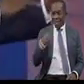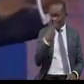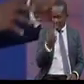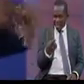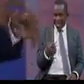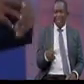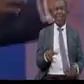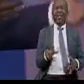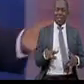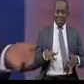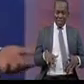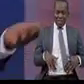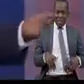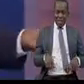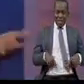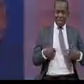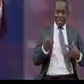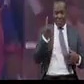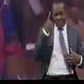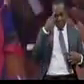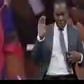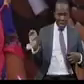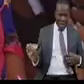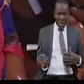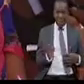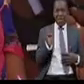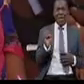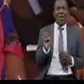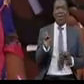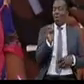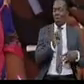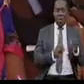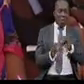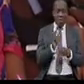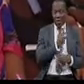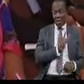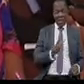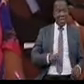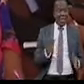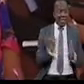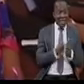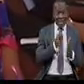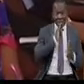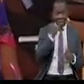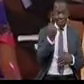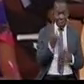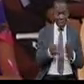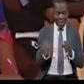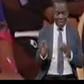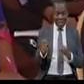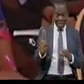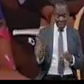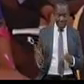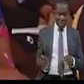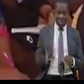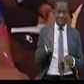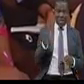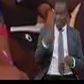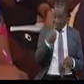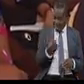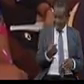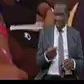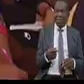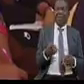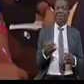to them. They don't live forever, but you know, that's the normal thing they tell them. And that's what they wanted to hear. My God